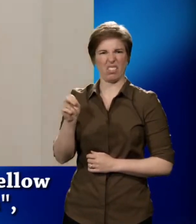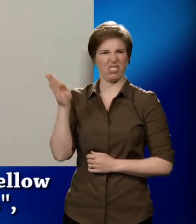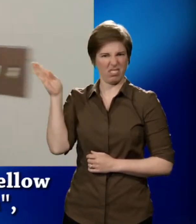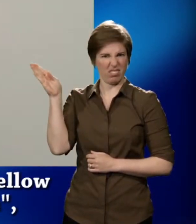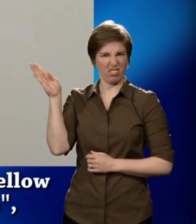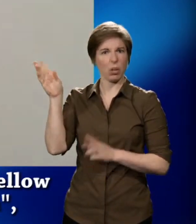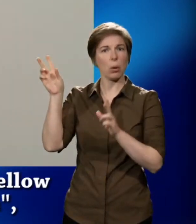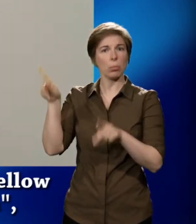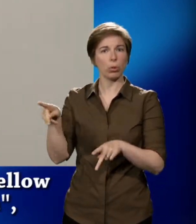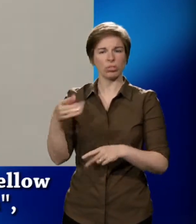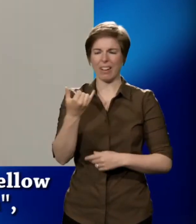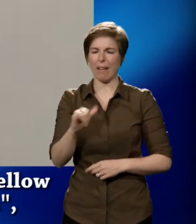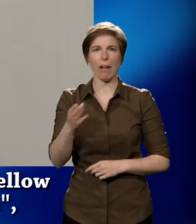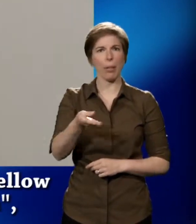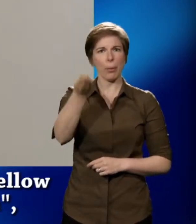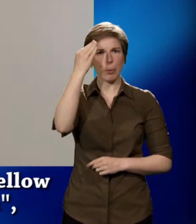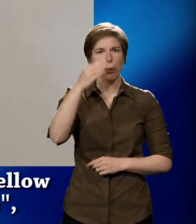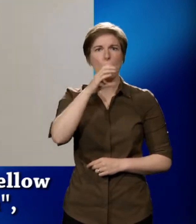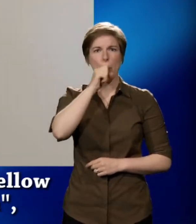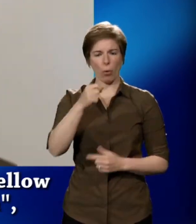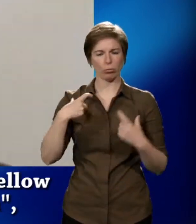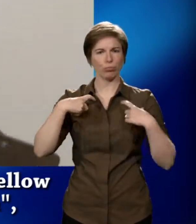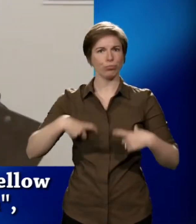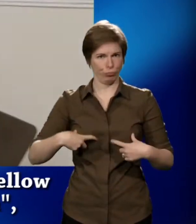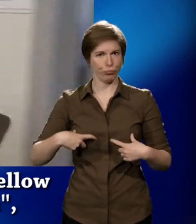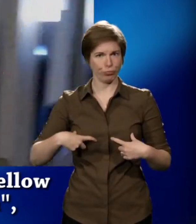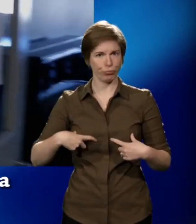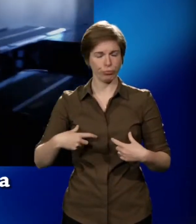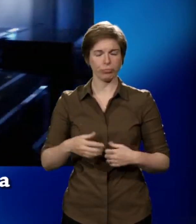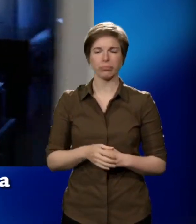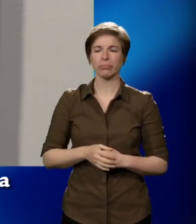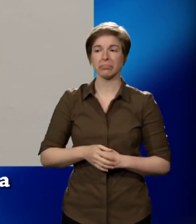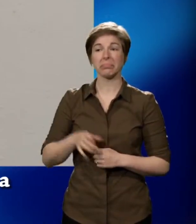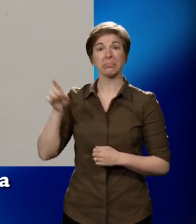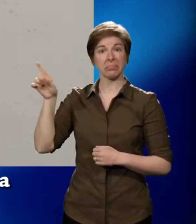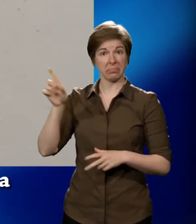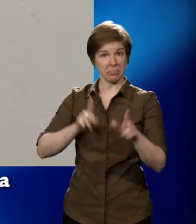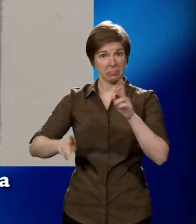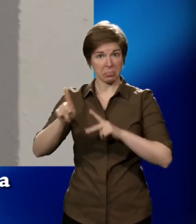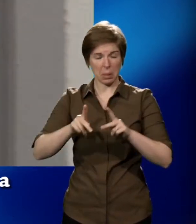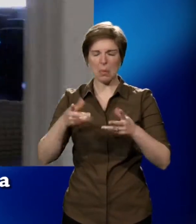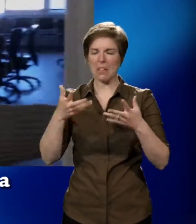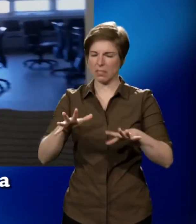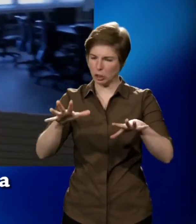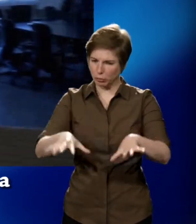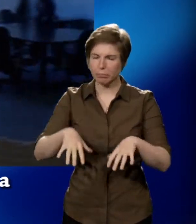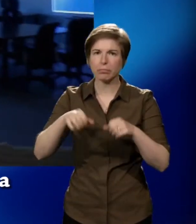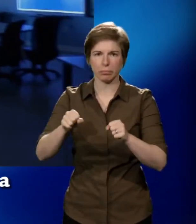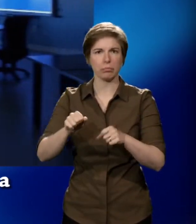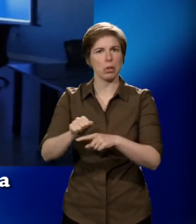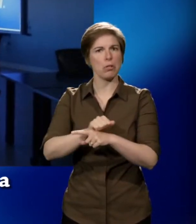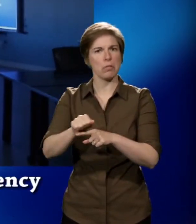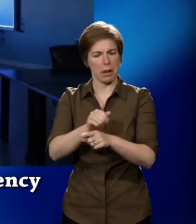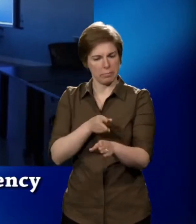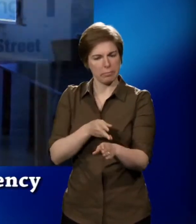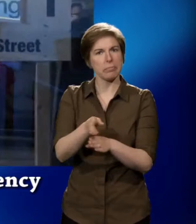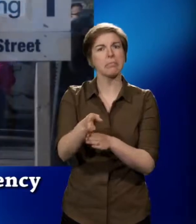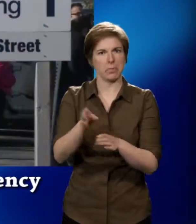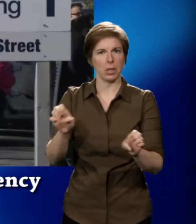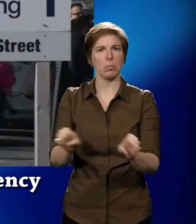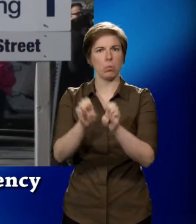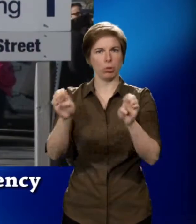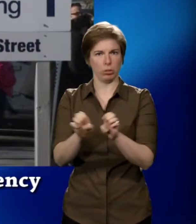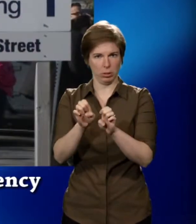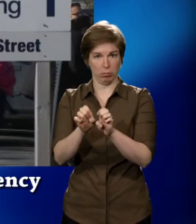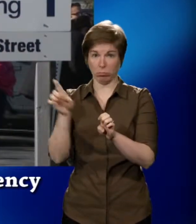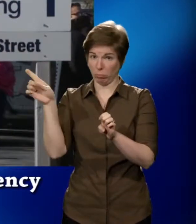by a yellow visible hat that says evacuation, a safety vest. They'll have a flashlight and a clipboard. Those people